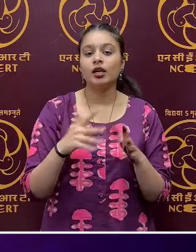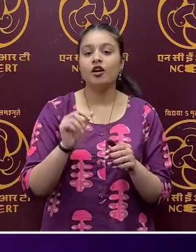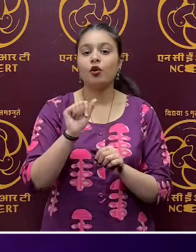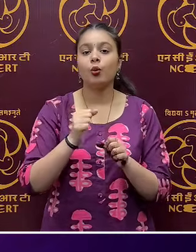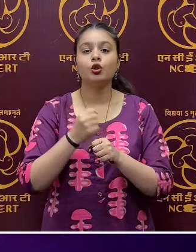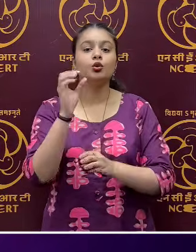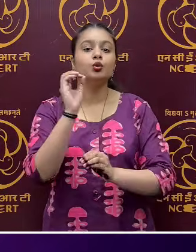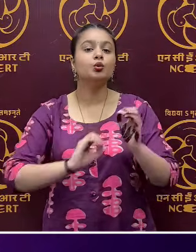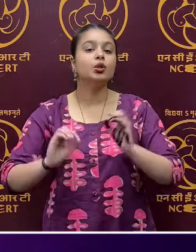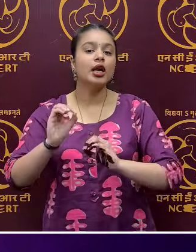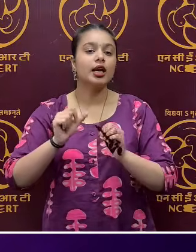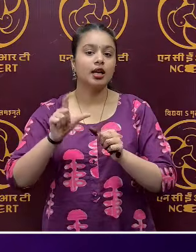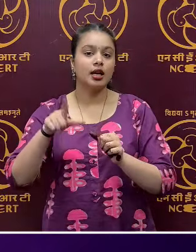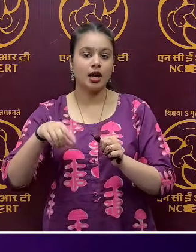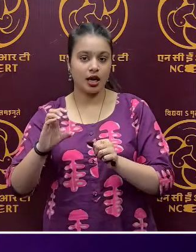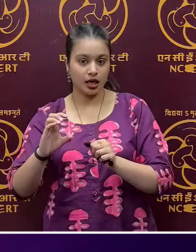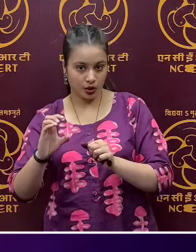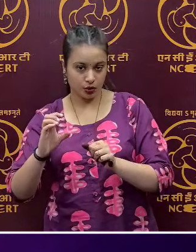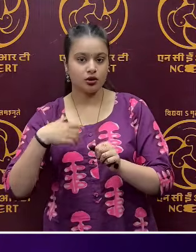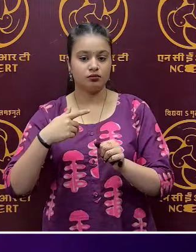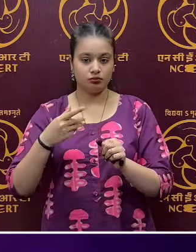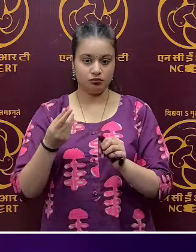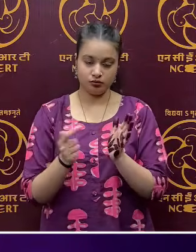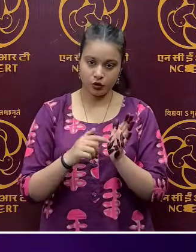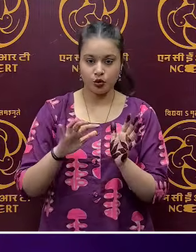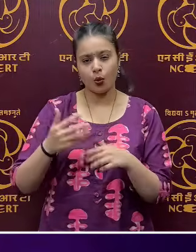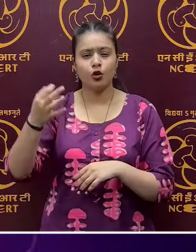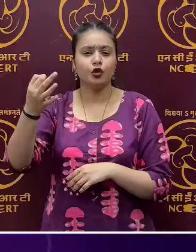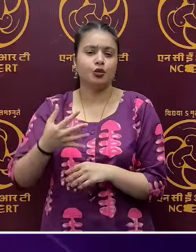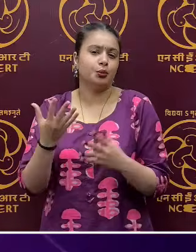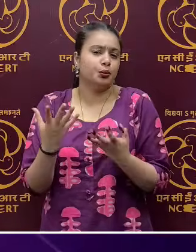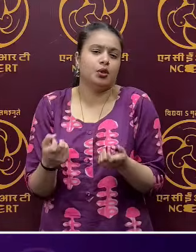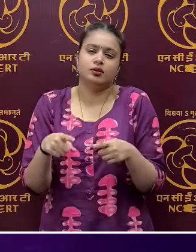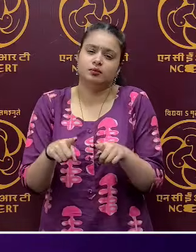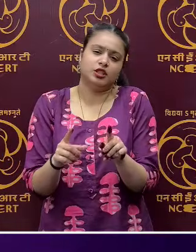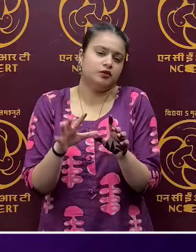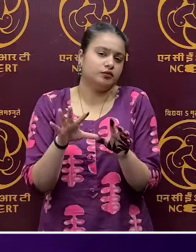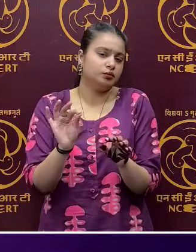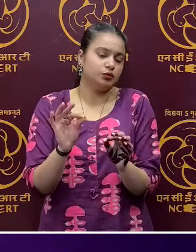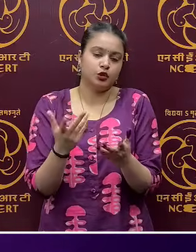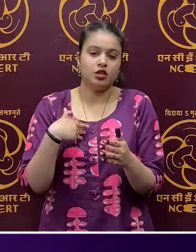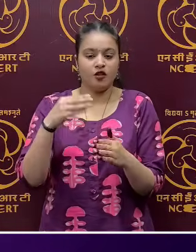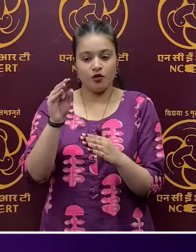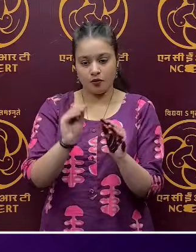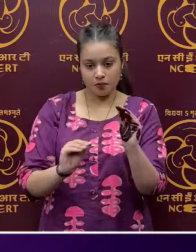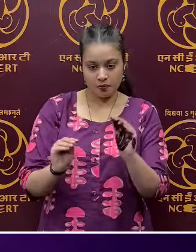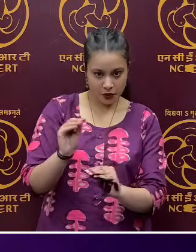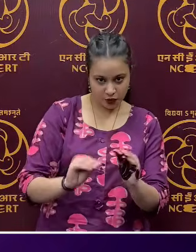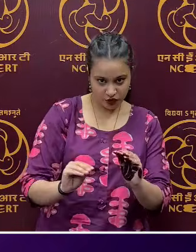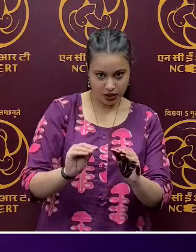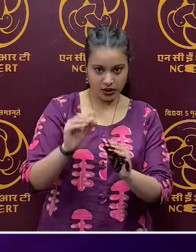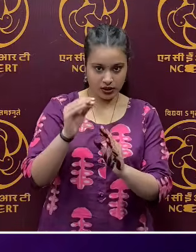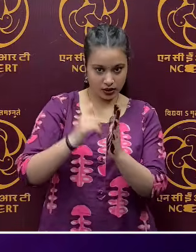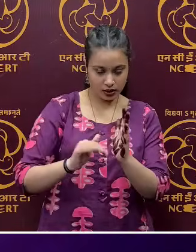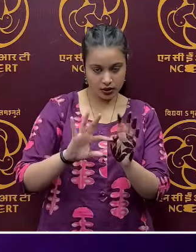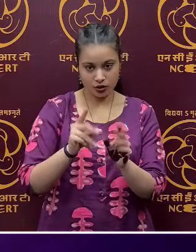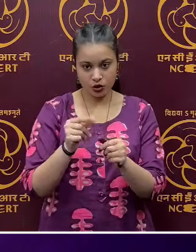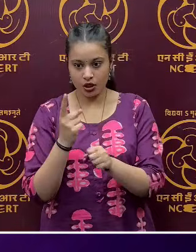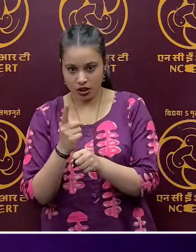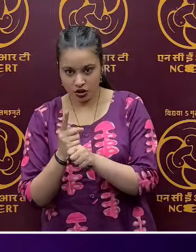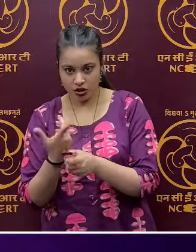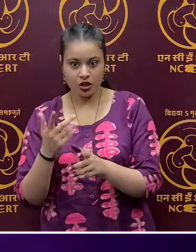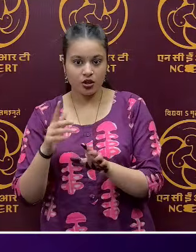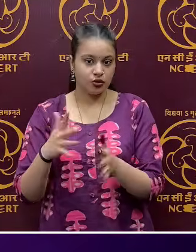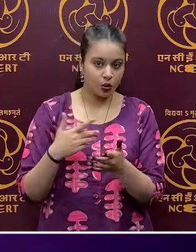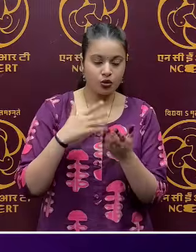account or open a new account and work with that. You may be asked to fill certain things, your details as a student or a teacher or as a